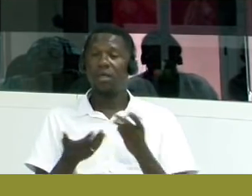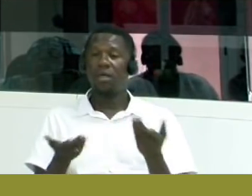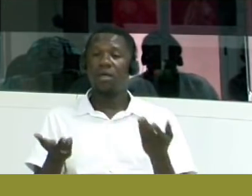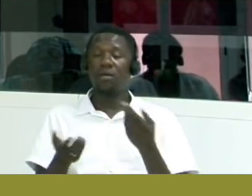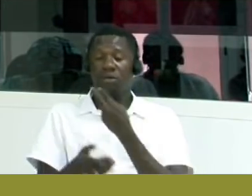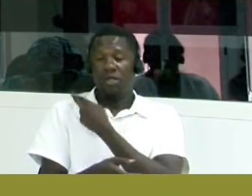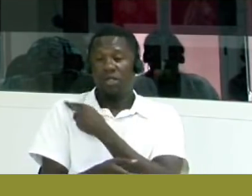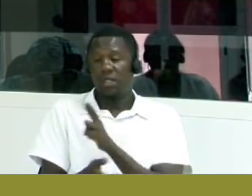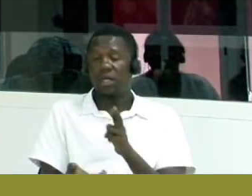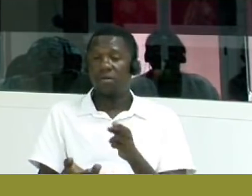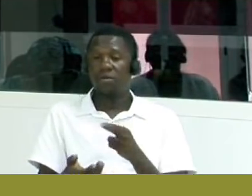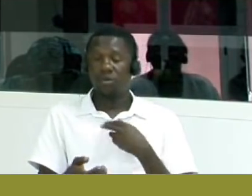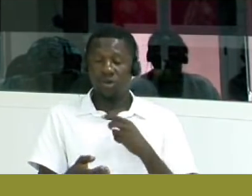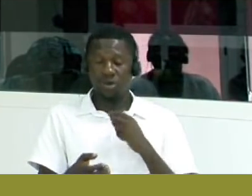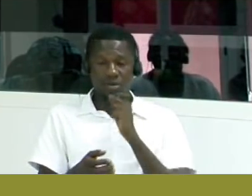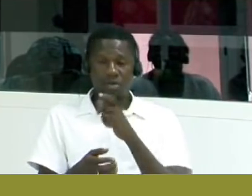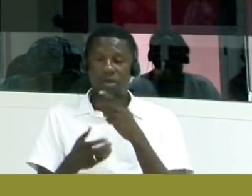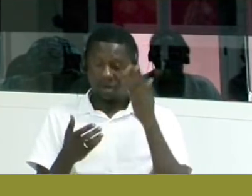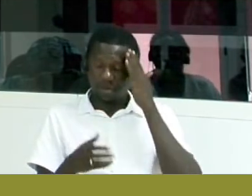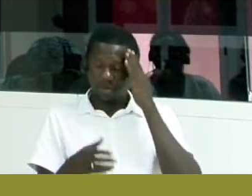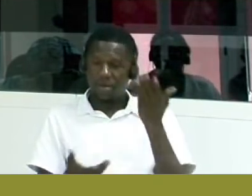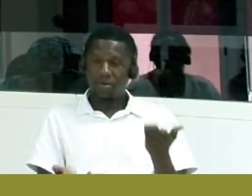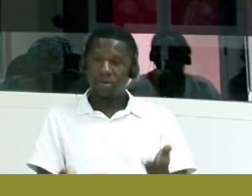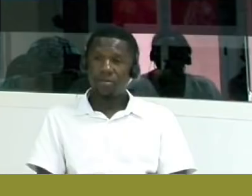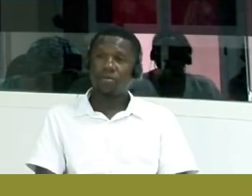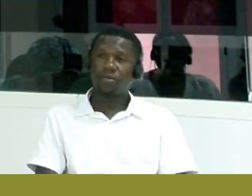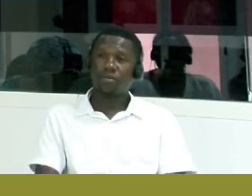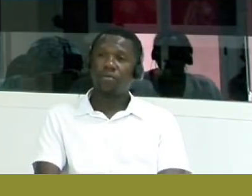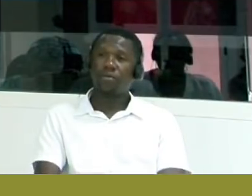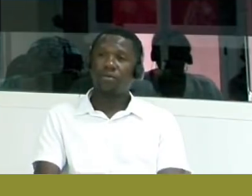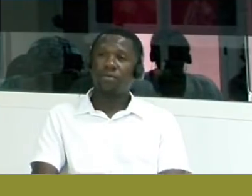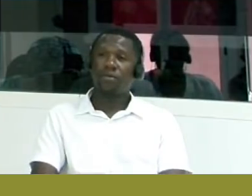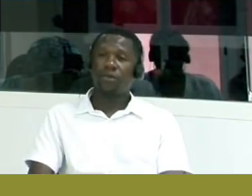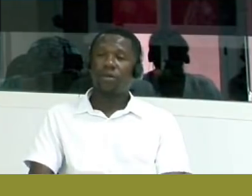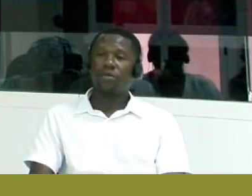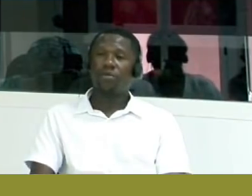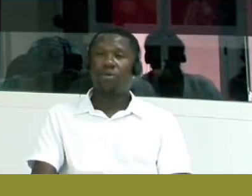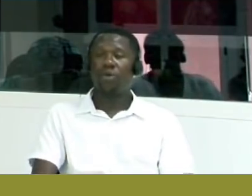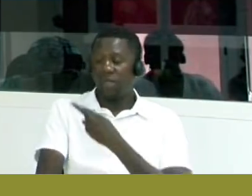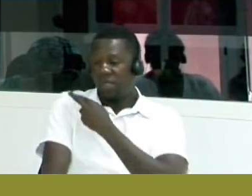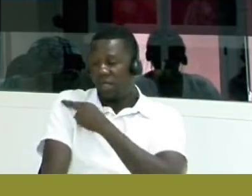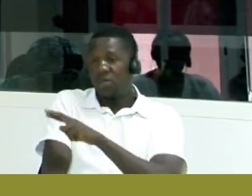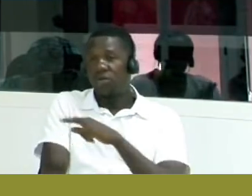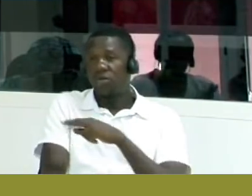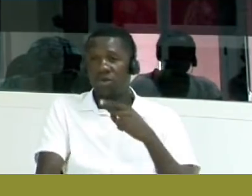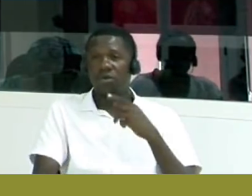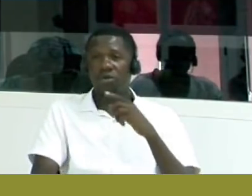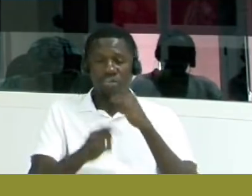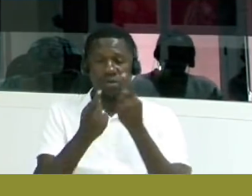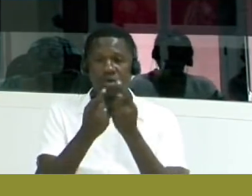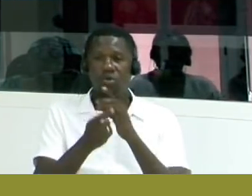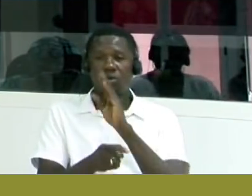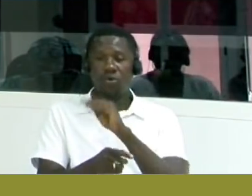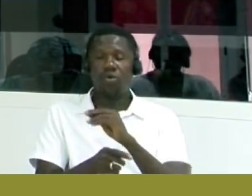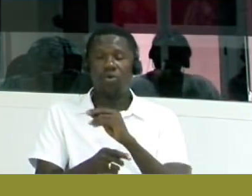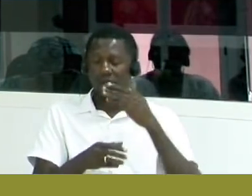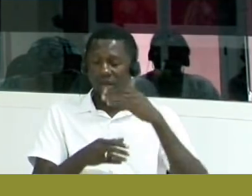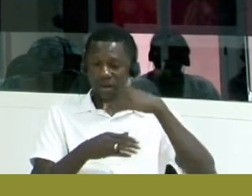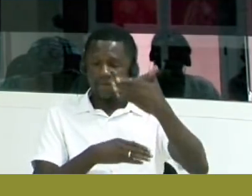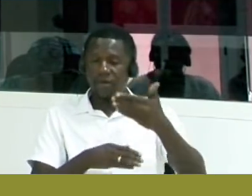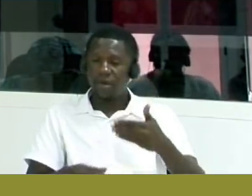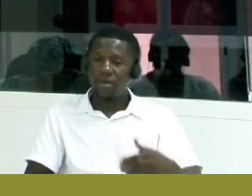knew it. But resignation would, in fact, be something to do later. No, I would have done it that same